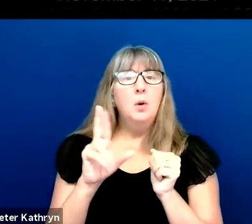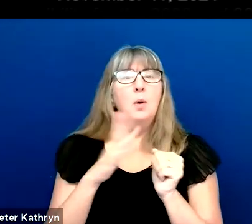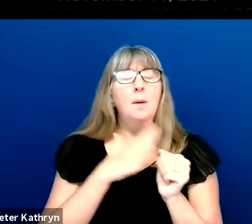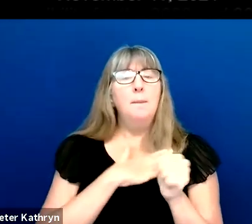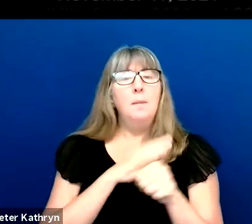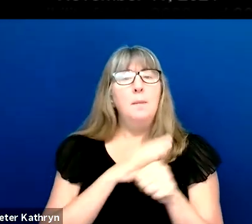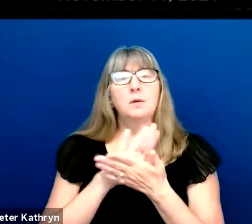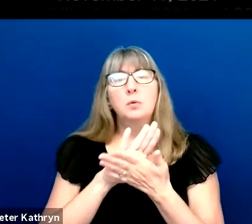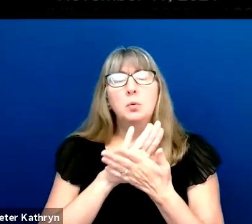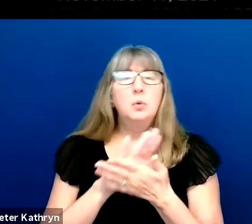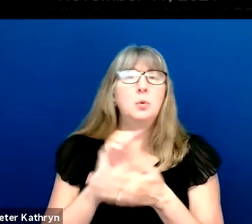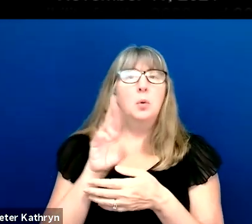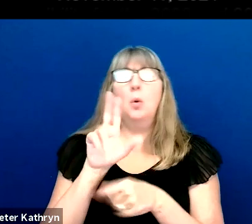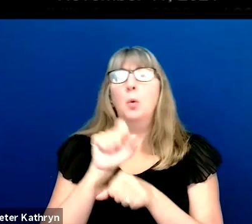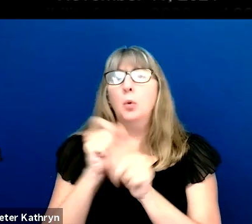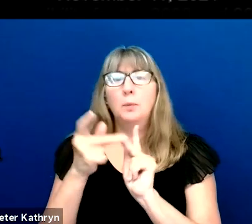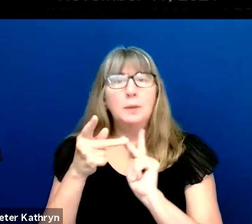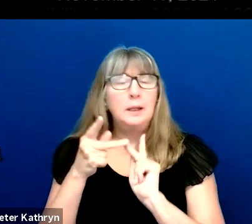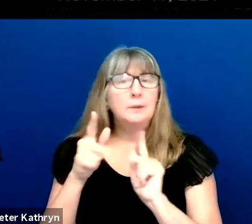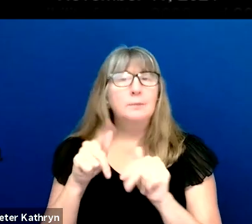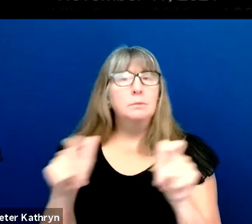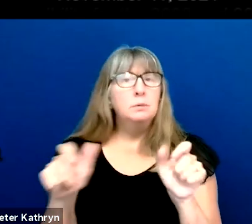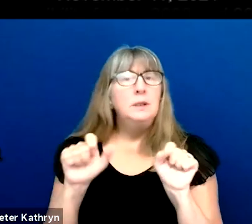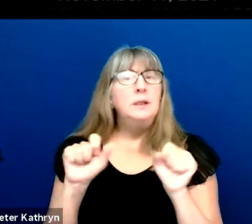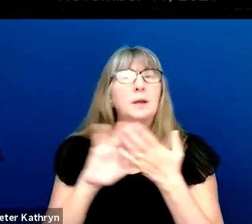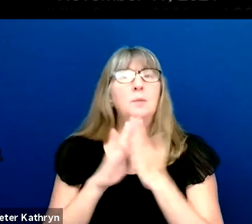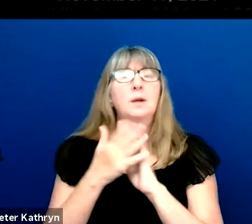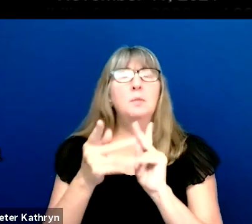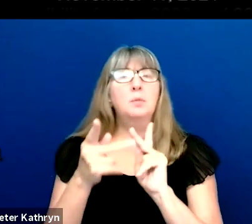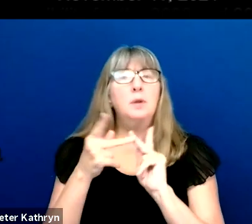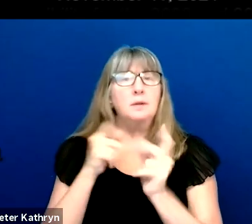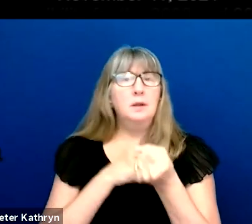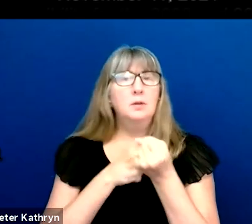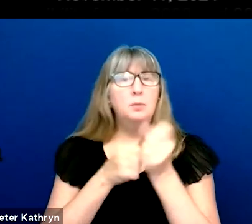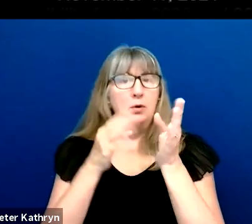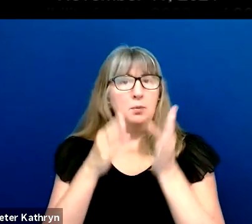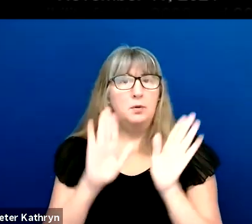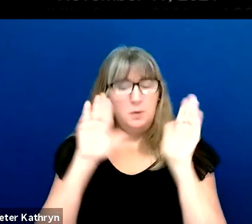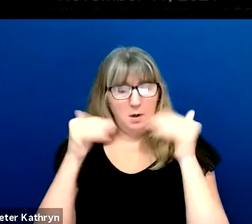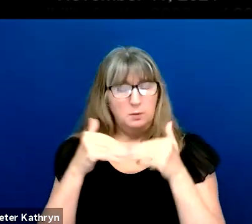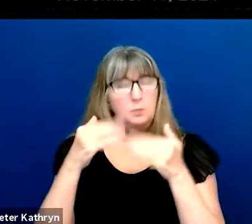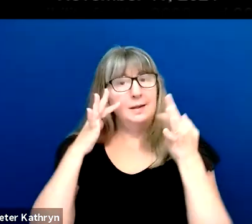workplace, etc., become the kind of place that can support an individual with autism who does decide to disclose?